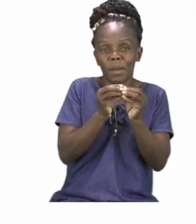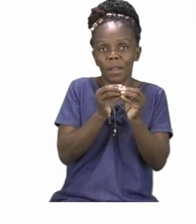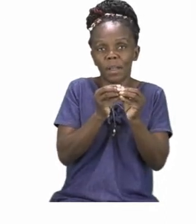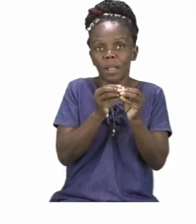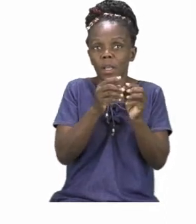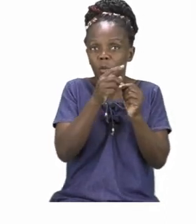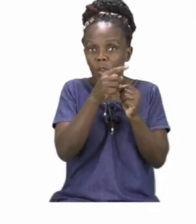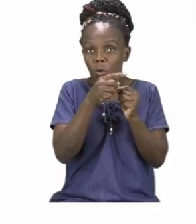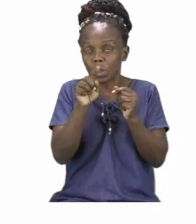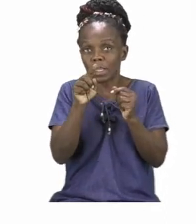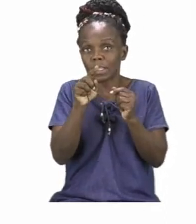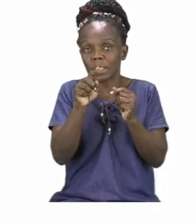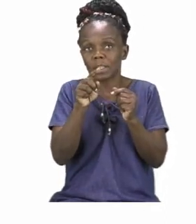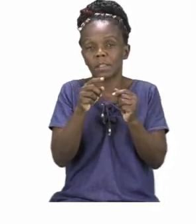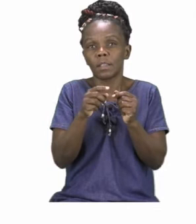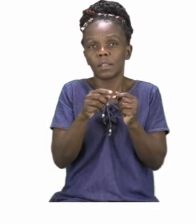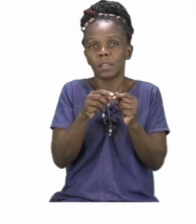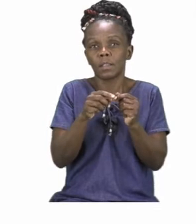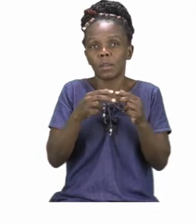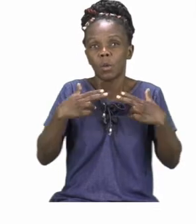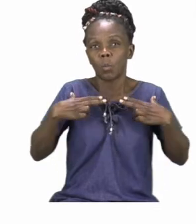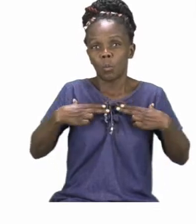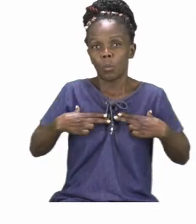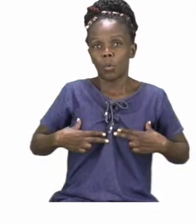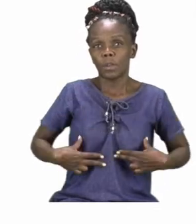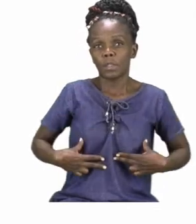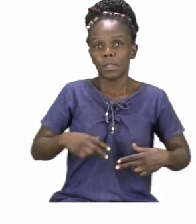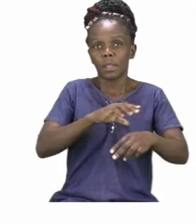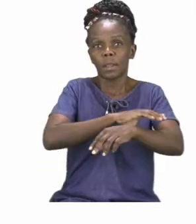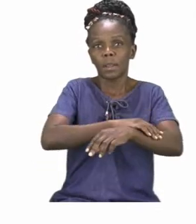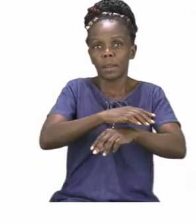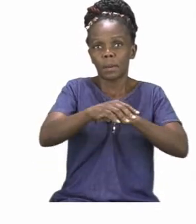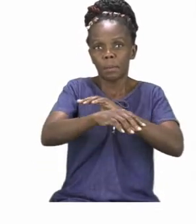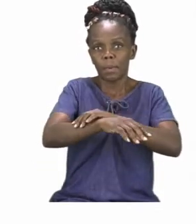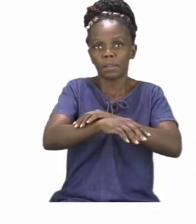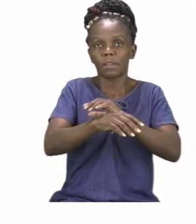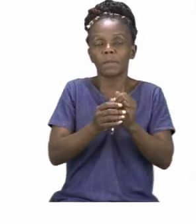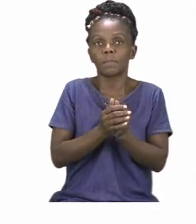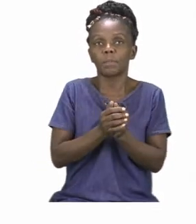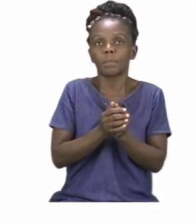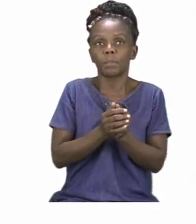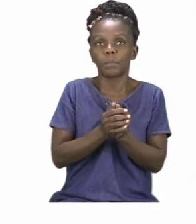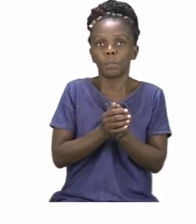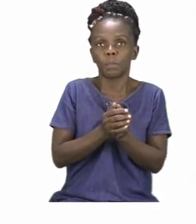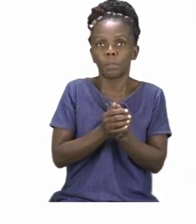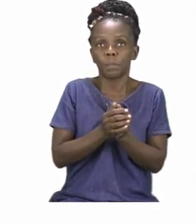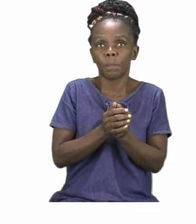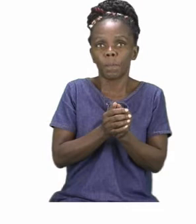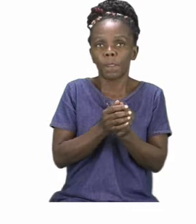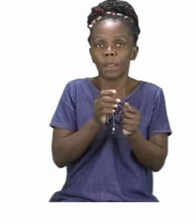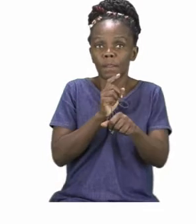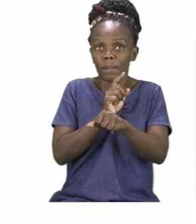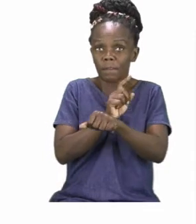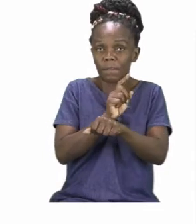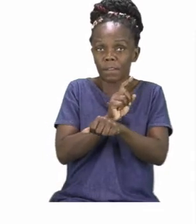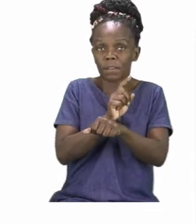can see. Now, the first one has a pair of eyes. Let's count the eyes.